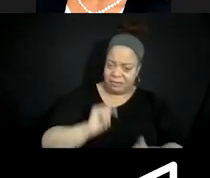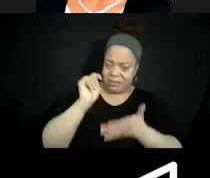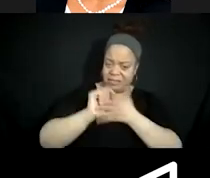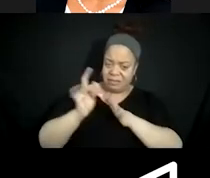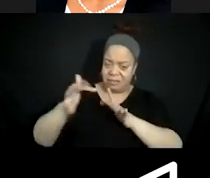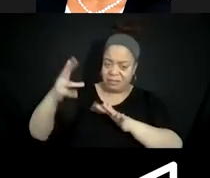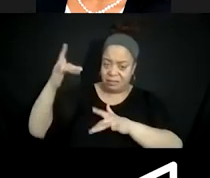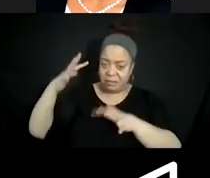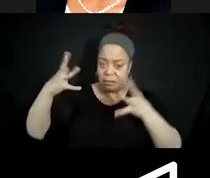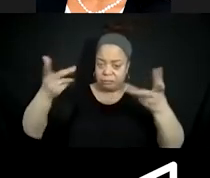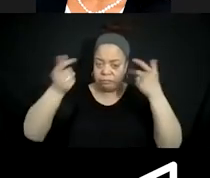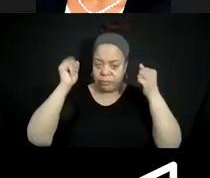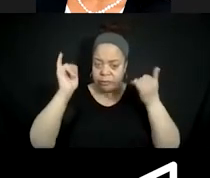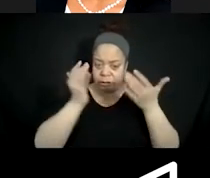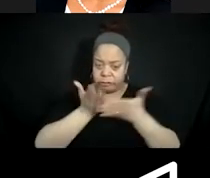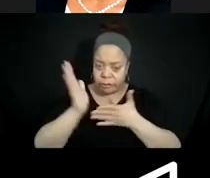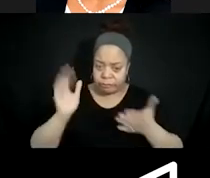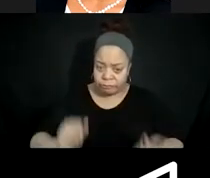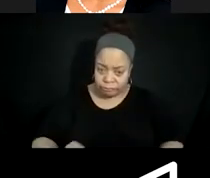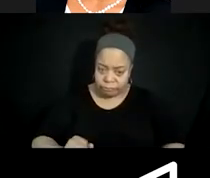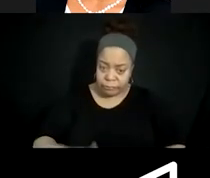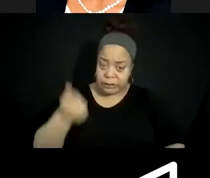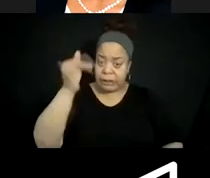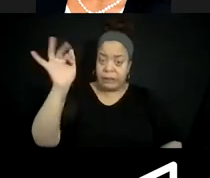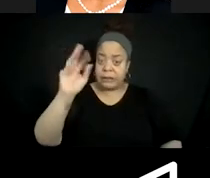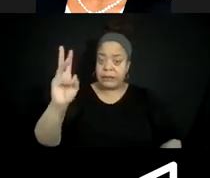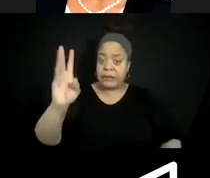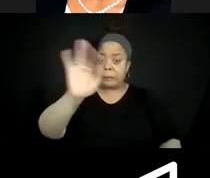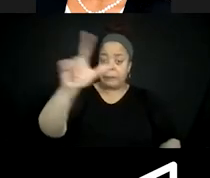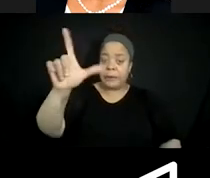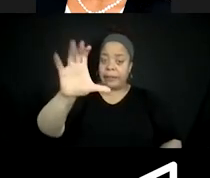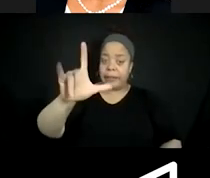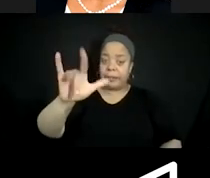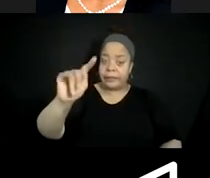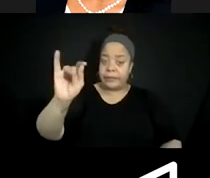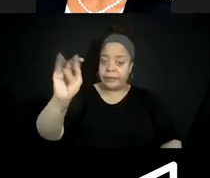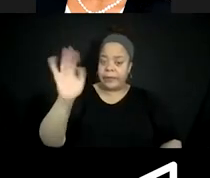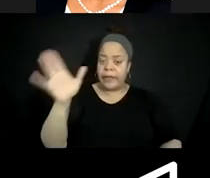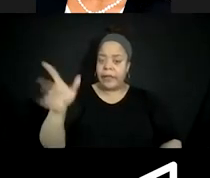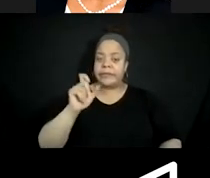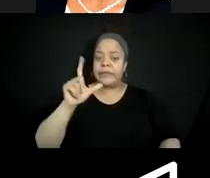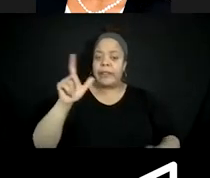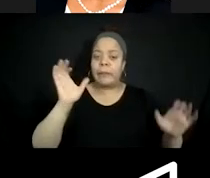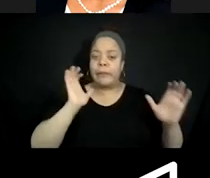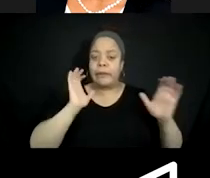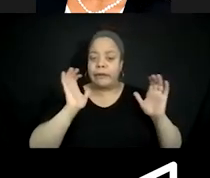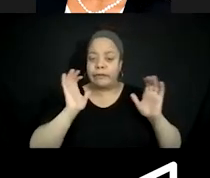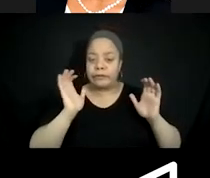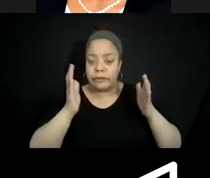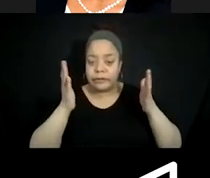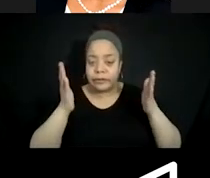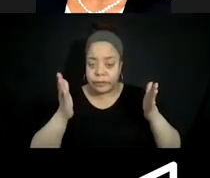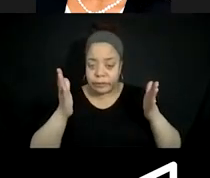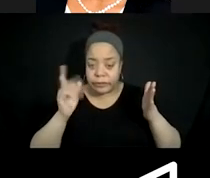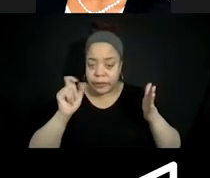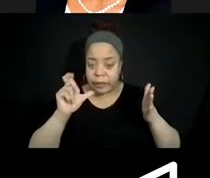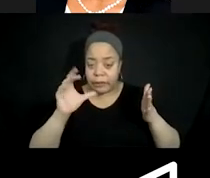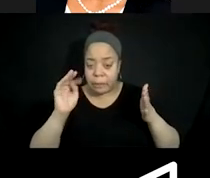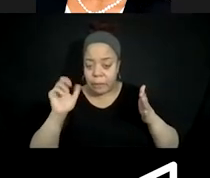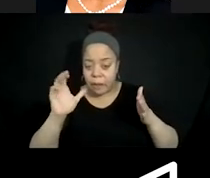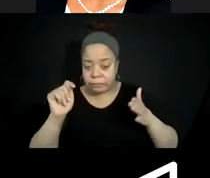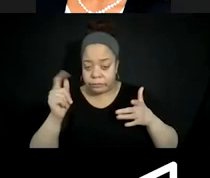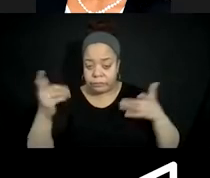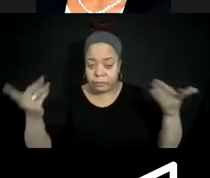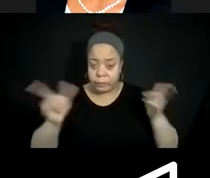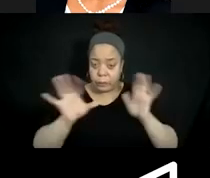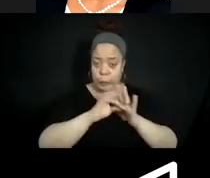Bill Clinton signs the 1996 Telecom Act. And the Telecom Act unleashes a new wave of consolidation. It decimates radio,